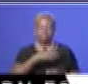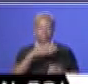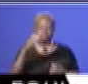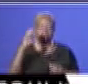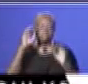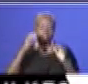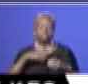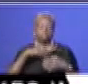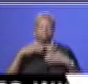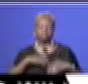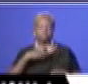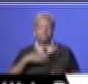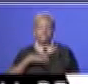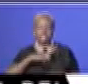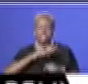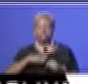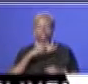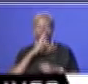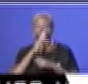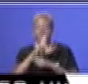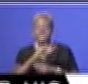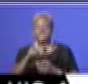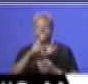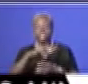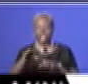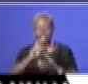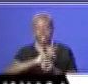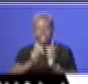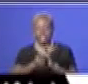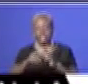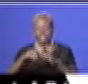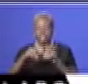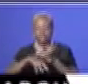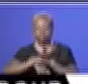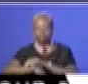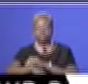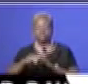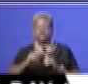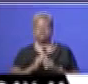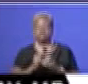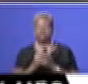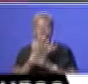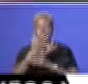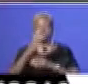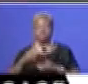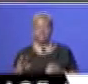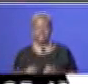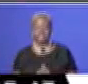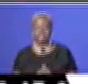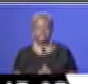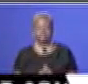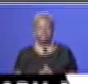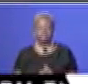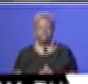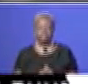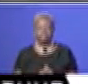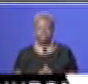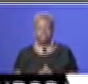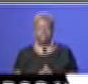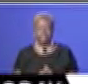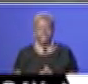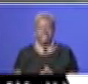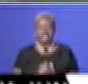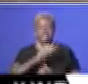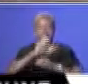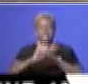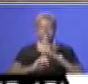change can't only take root, but grow and flourish. Mukesh Lapinder has the story. America's deep-seated civil unrest